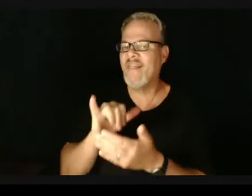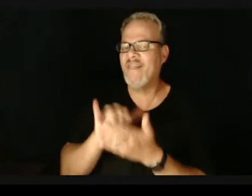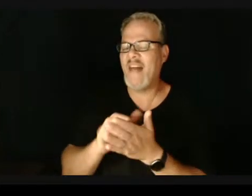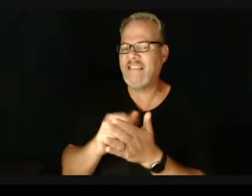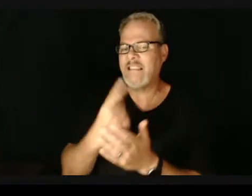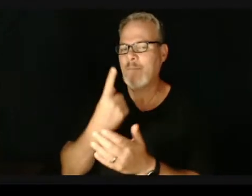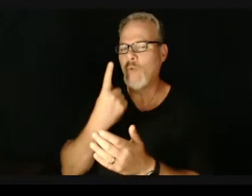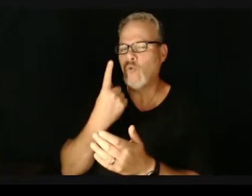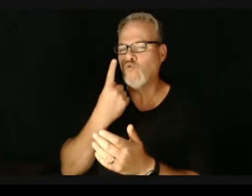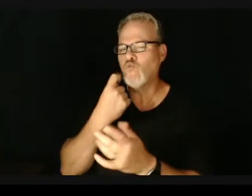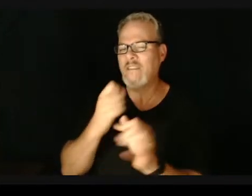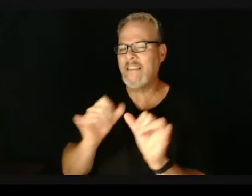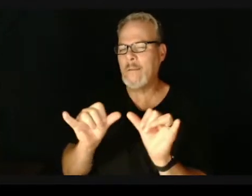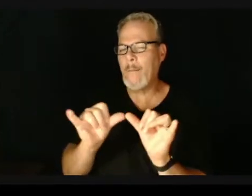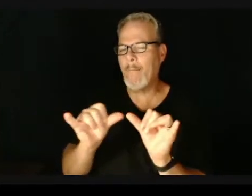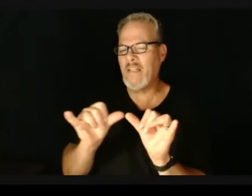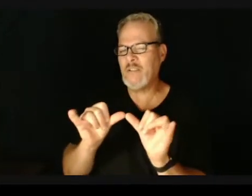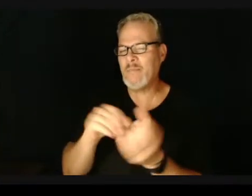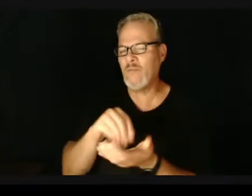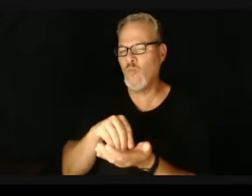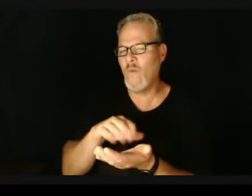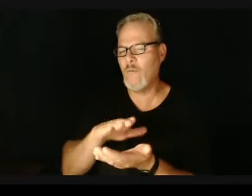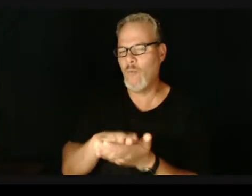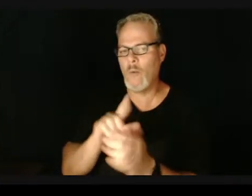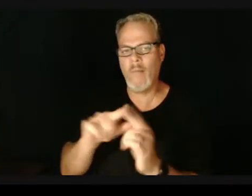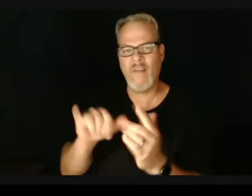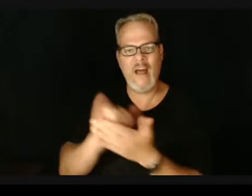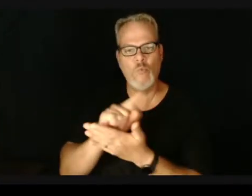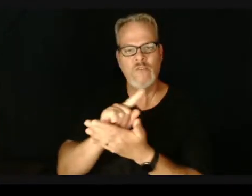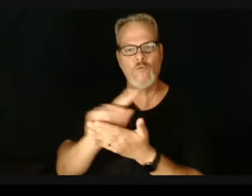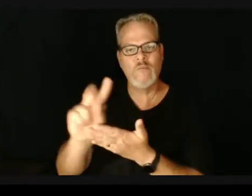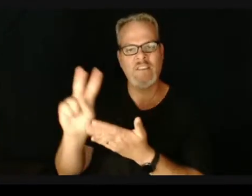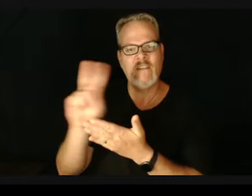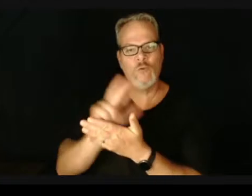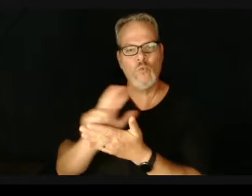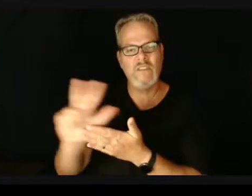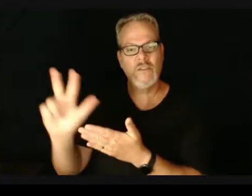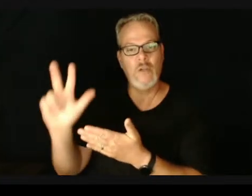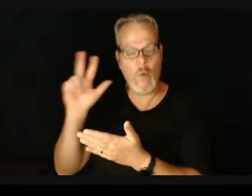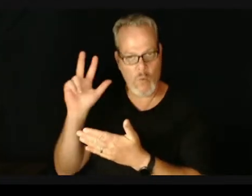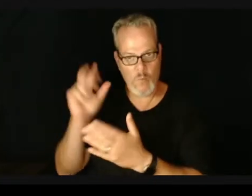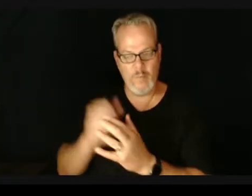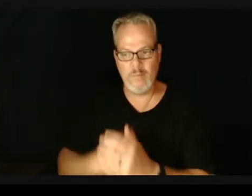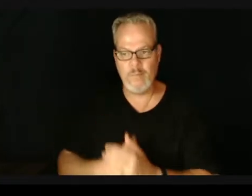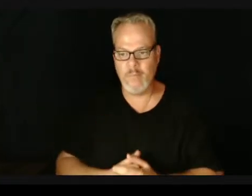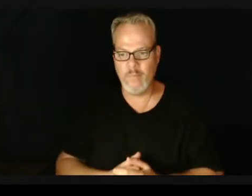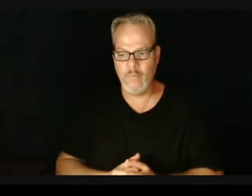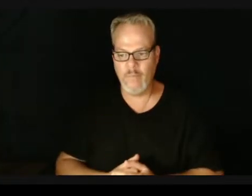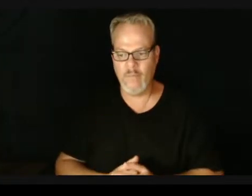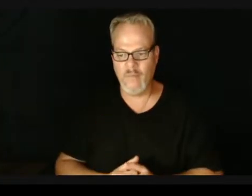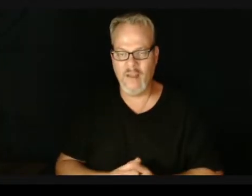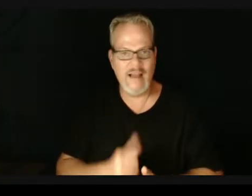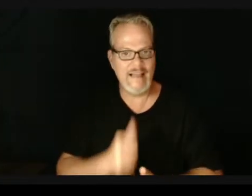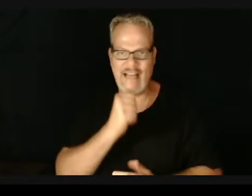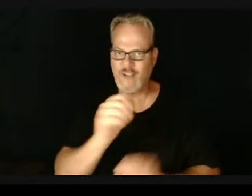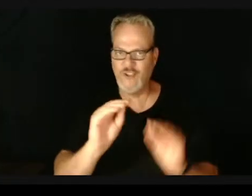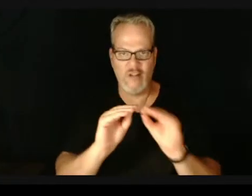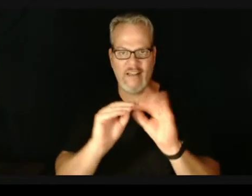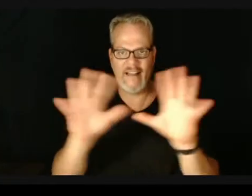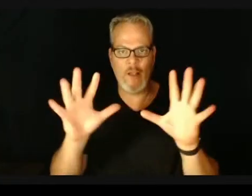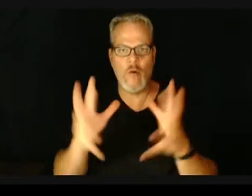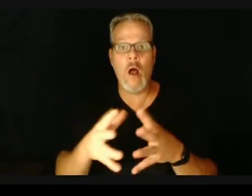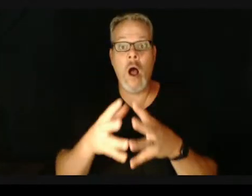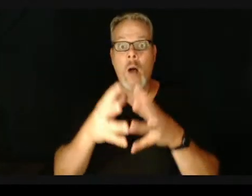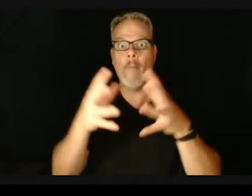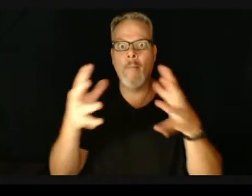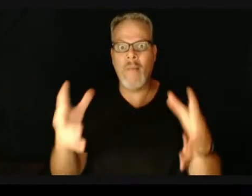reported, but that's from several weeks ago. Okay. To be fair, and it's not clear how much they're growing